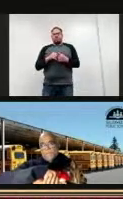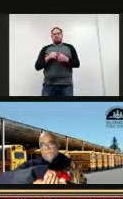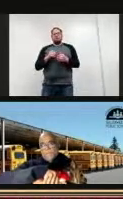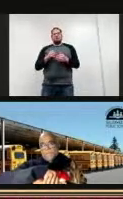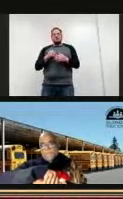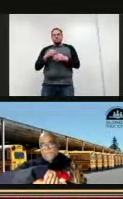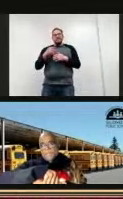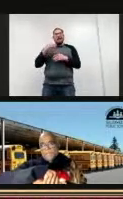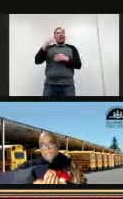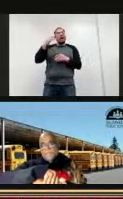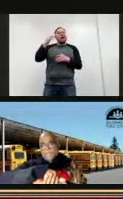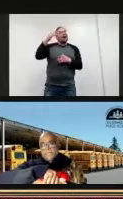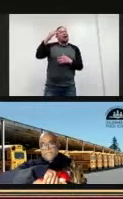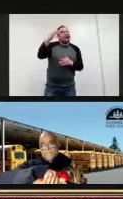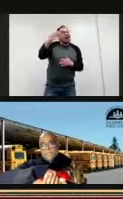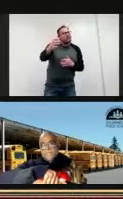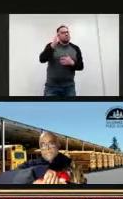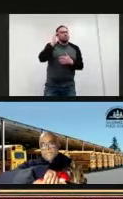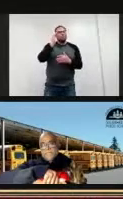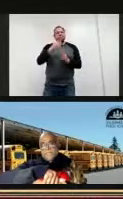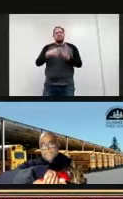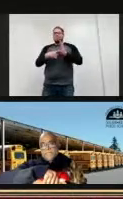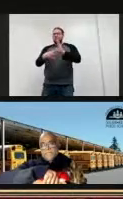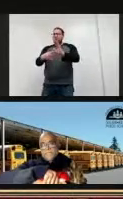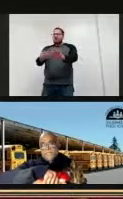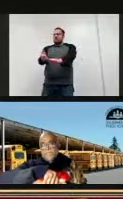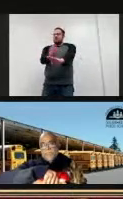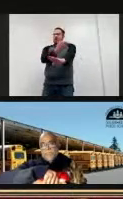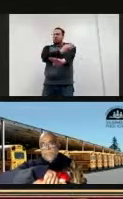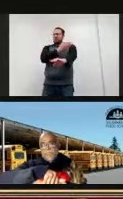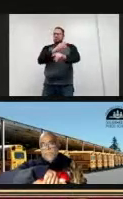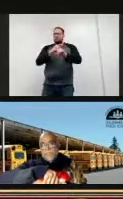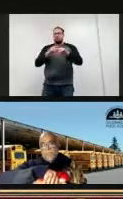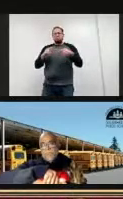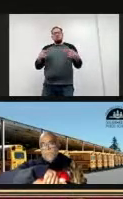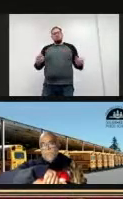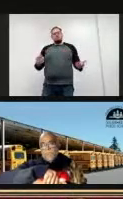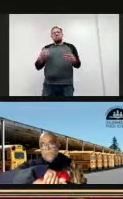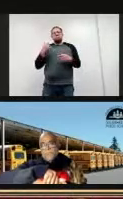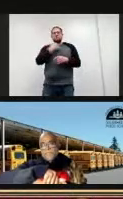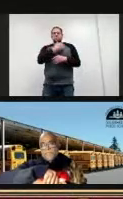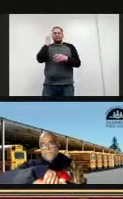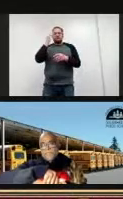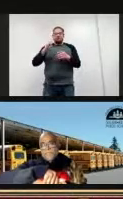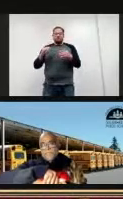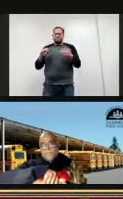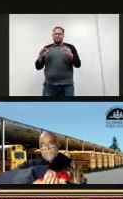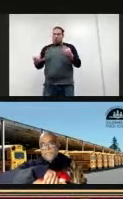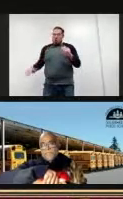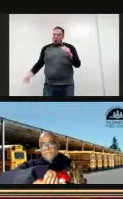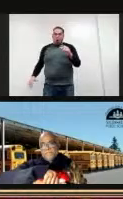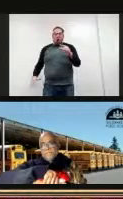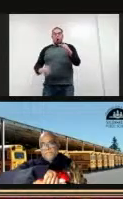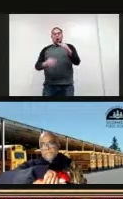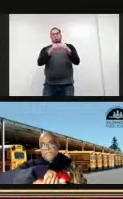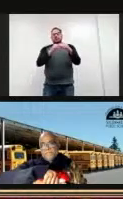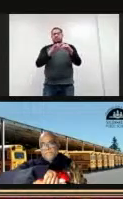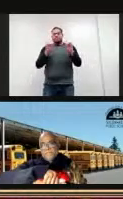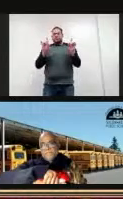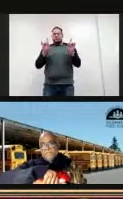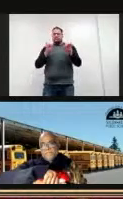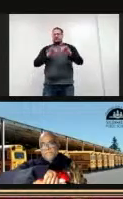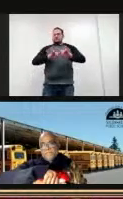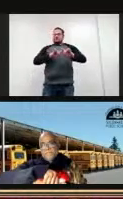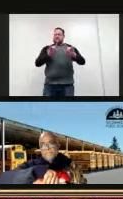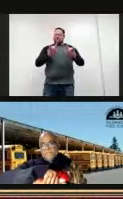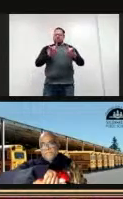show progress and will make that gap close. But at different stages,